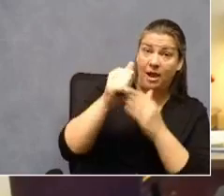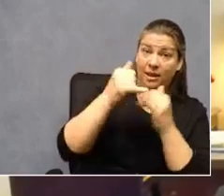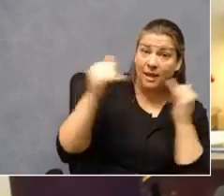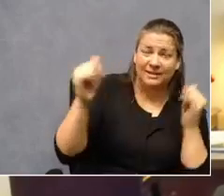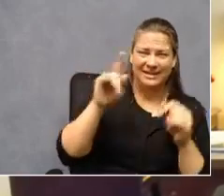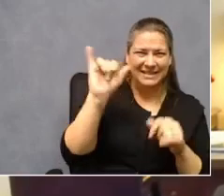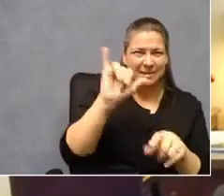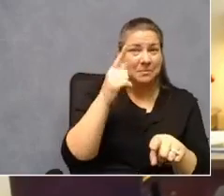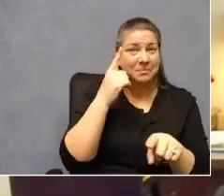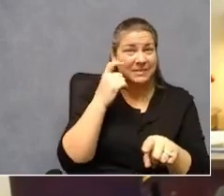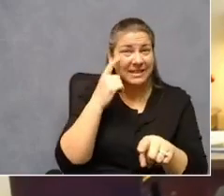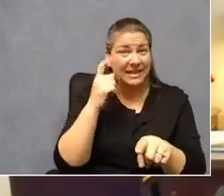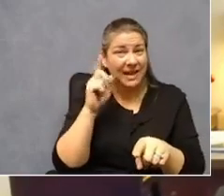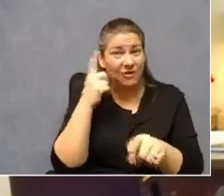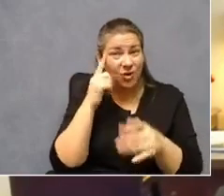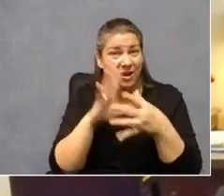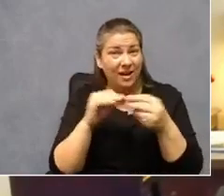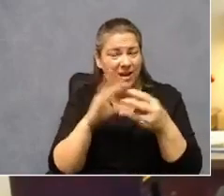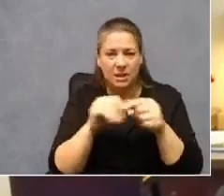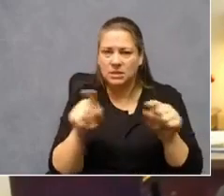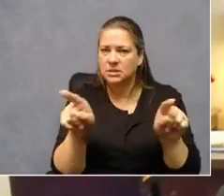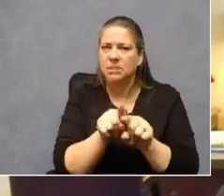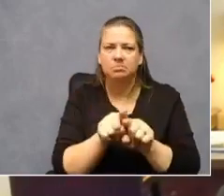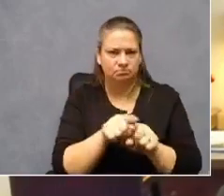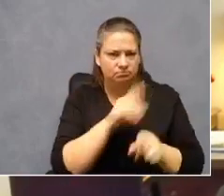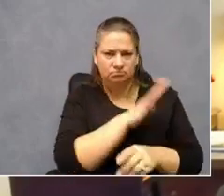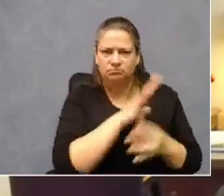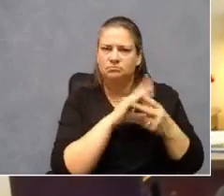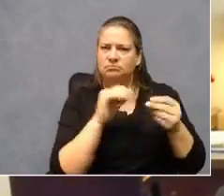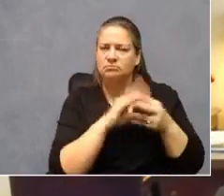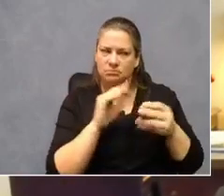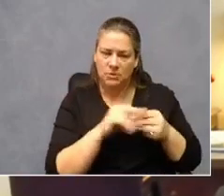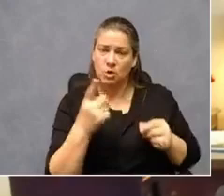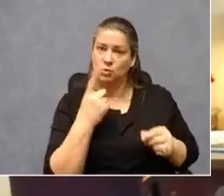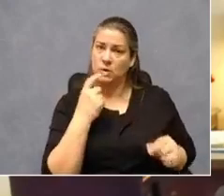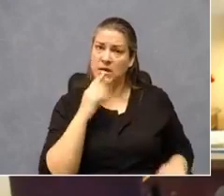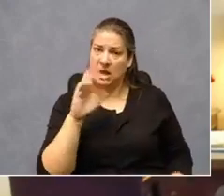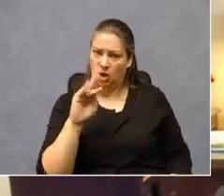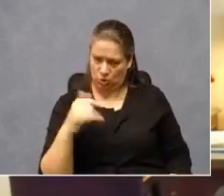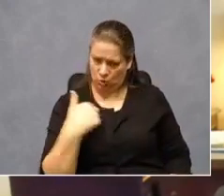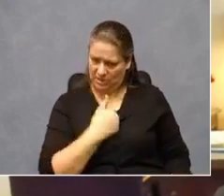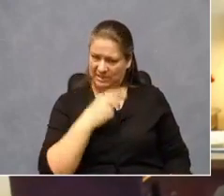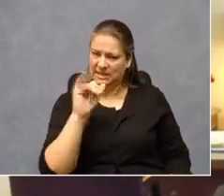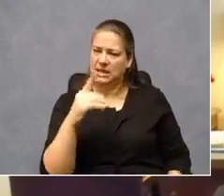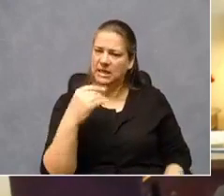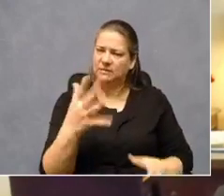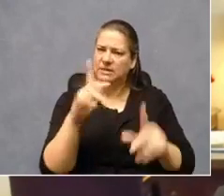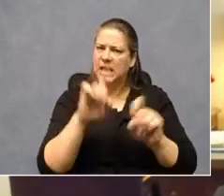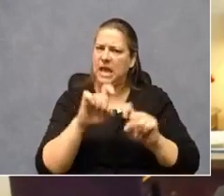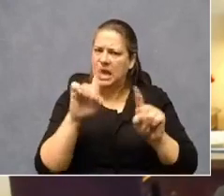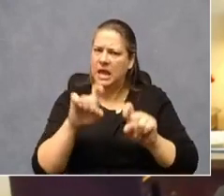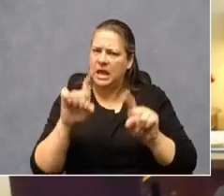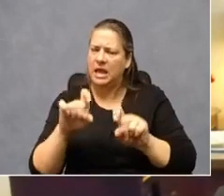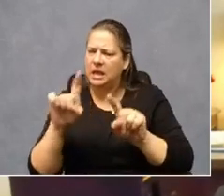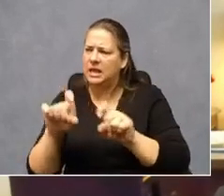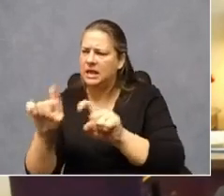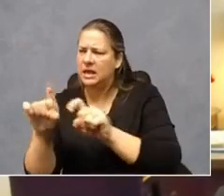referenced as we look at red counties. So we provided very, very close to